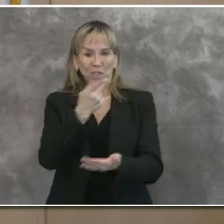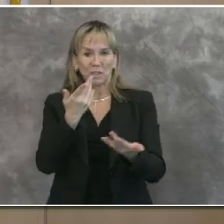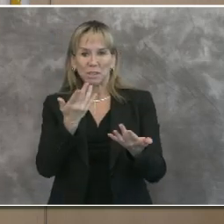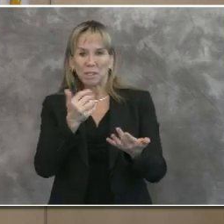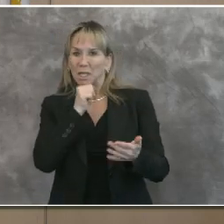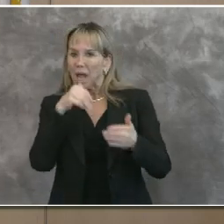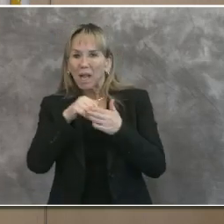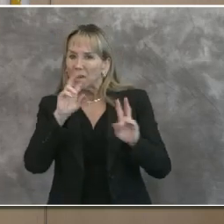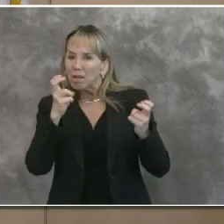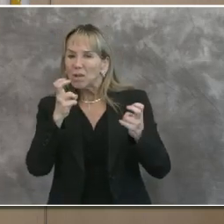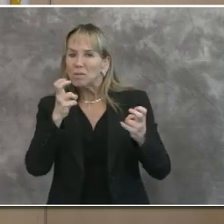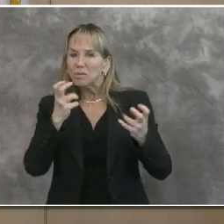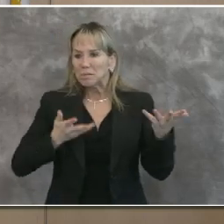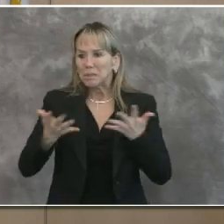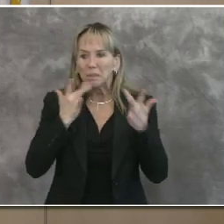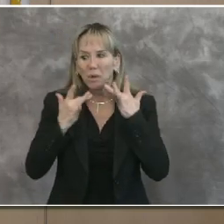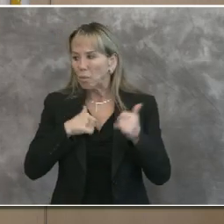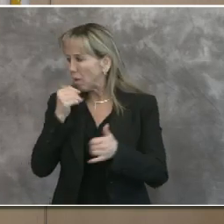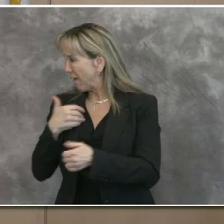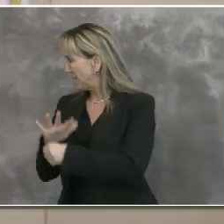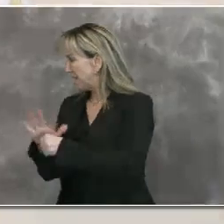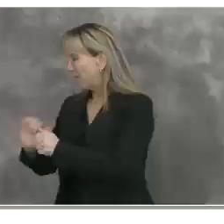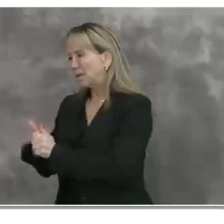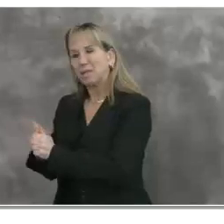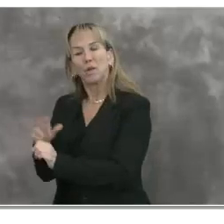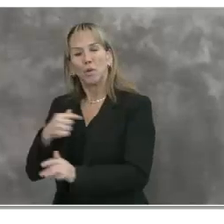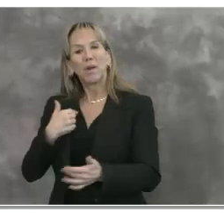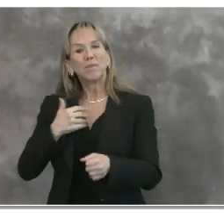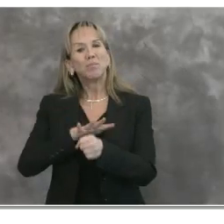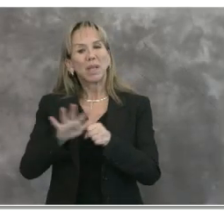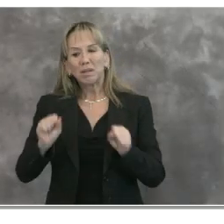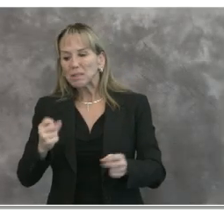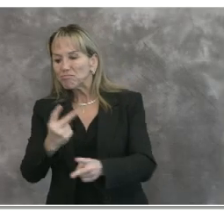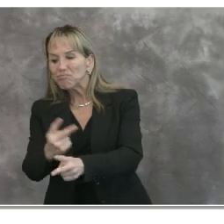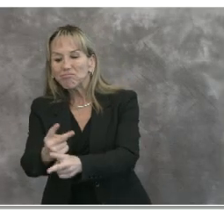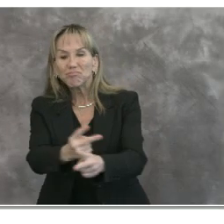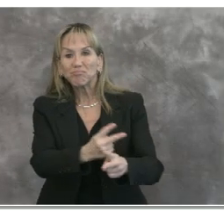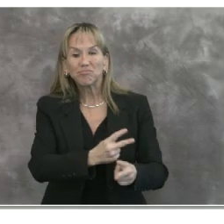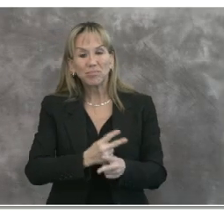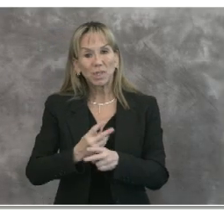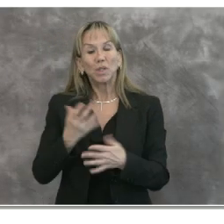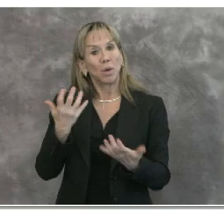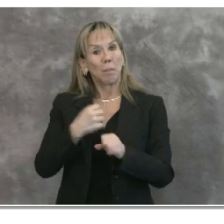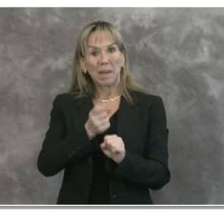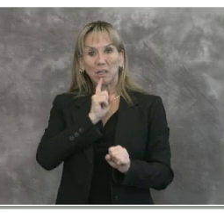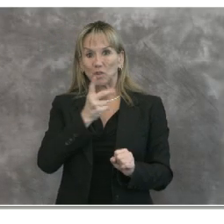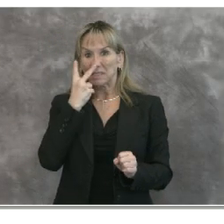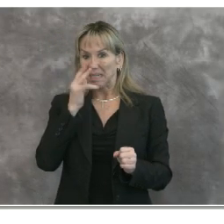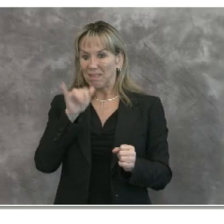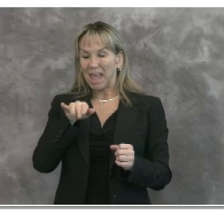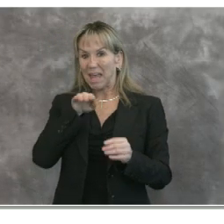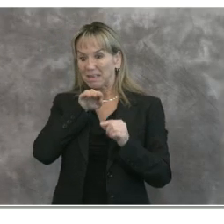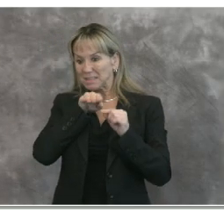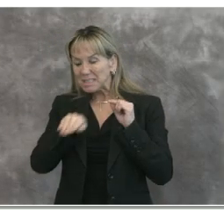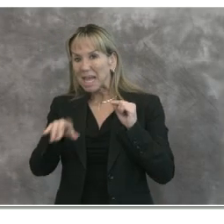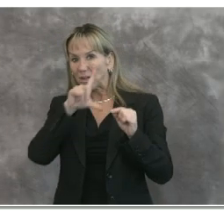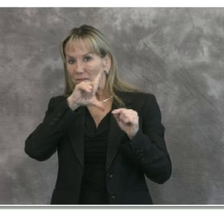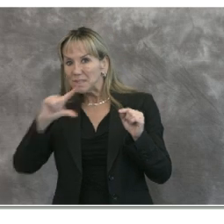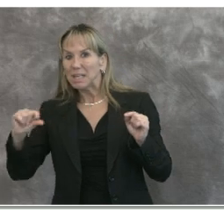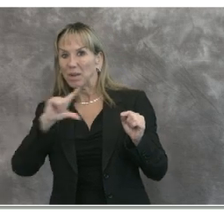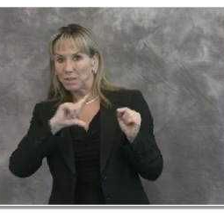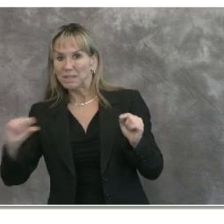that, the robust testing on the right and on the left bottom, a downward trend of COVID-like cases. So those are the